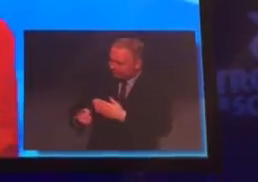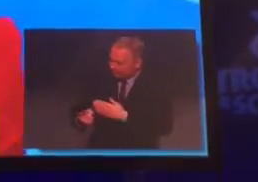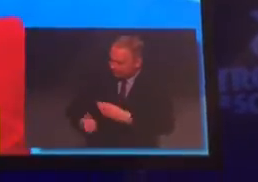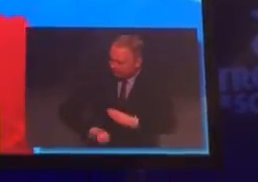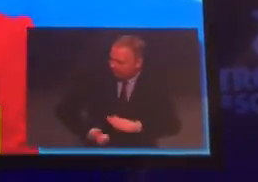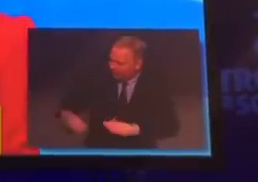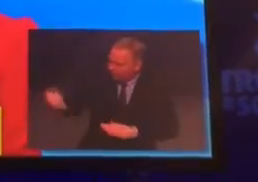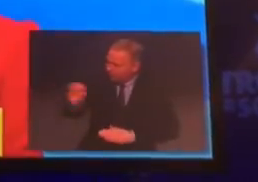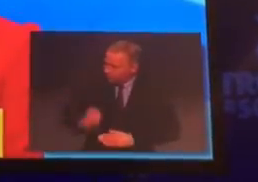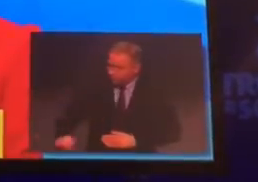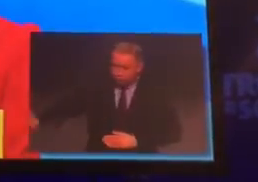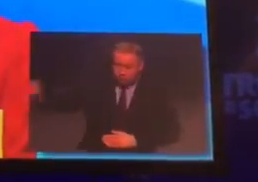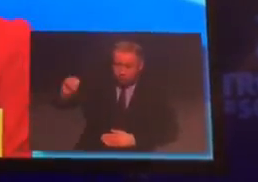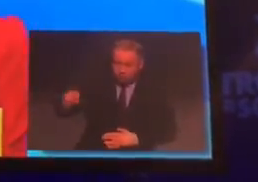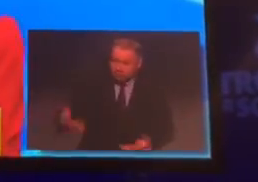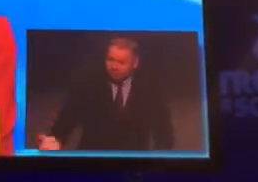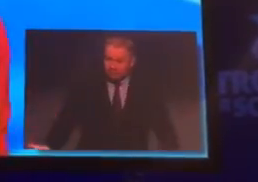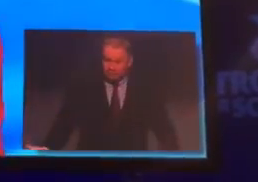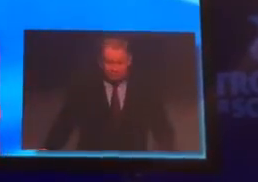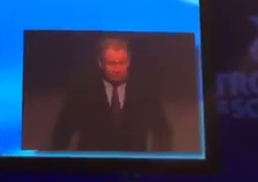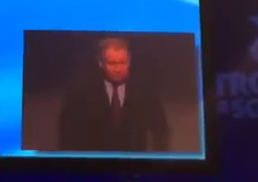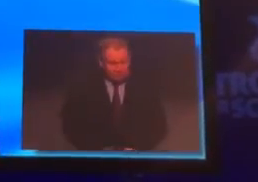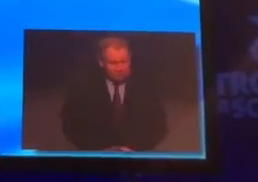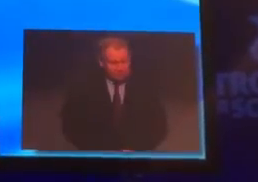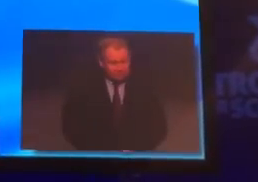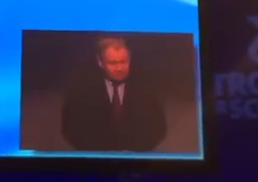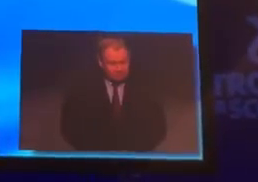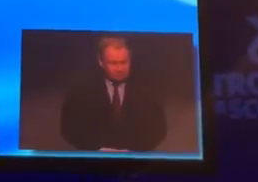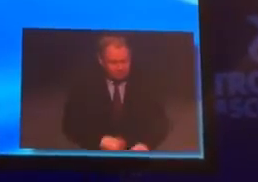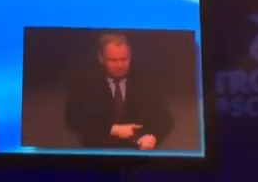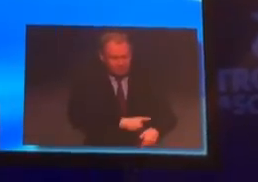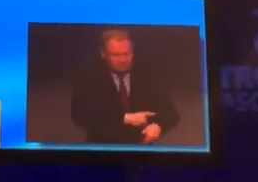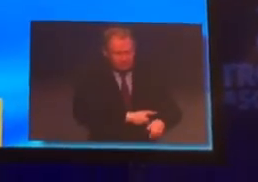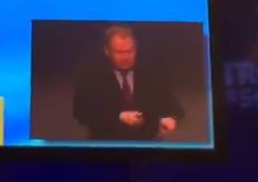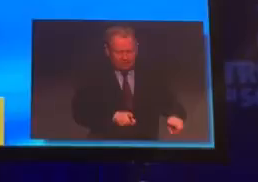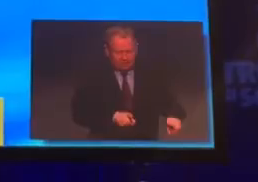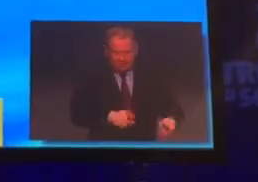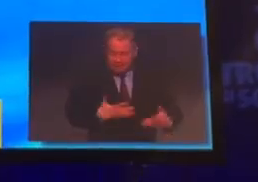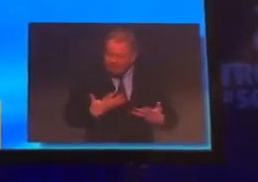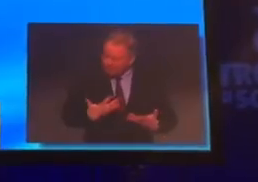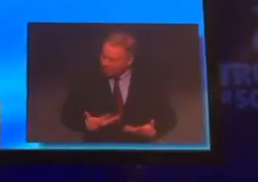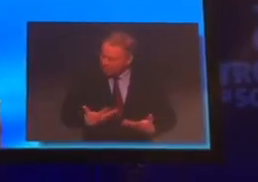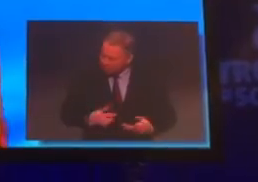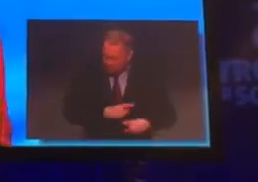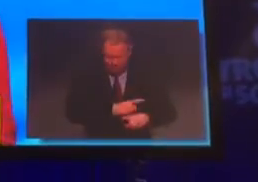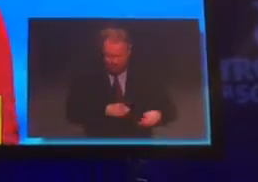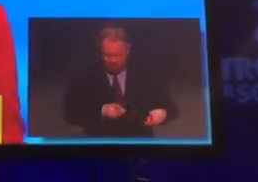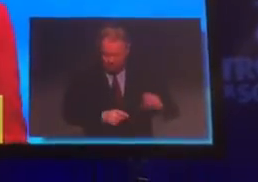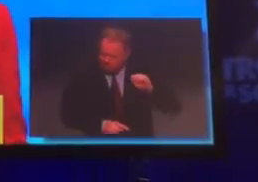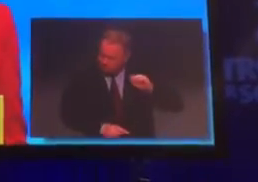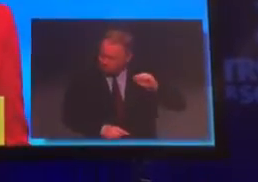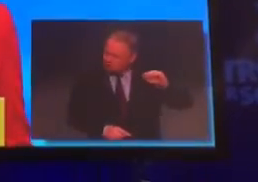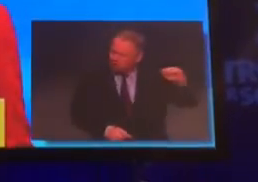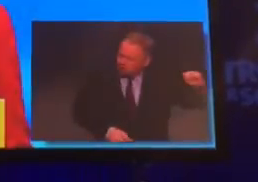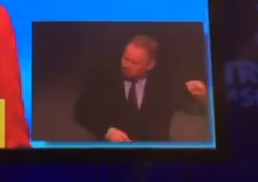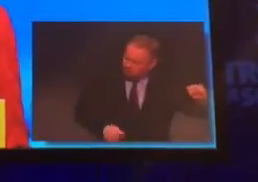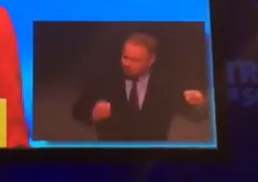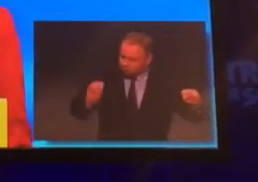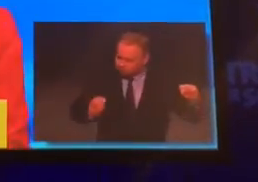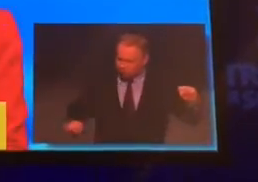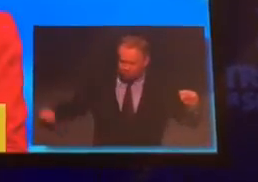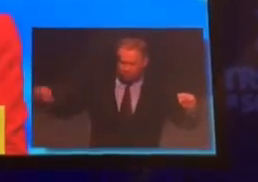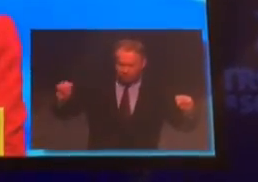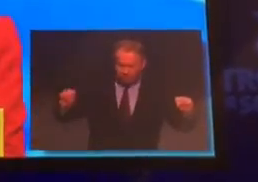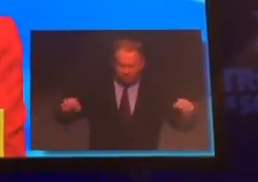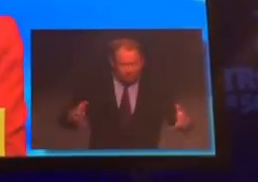we dared to vote for independence. For them to take us now to the brink of an exit is